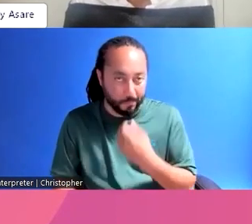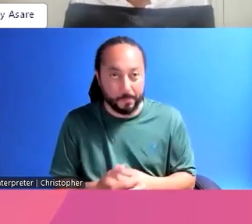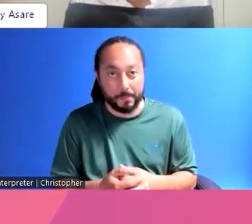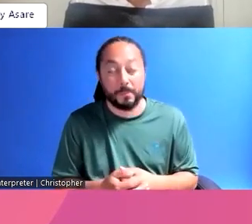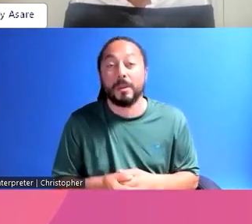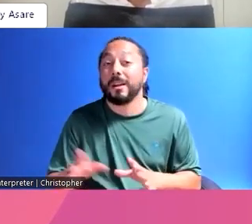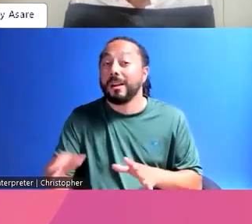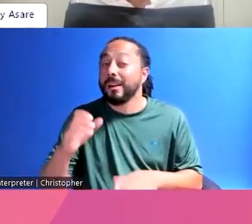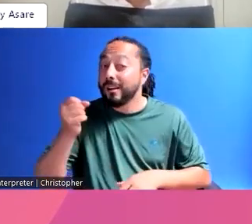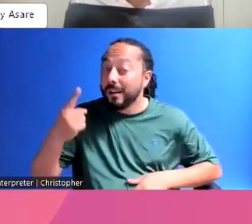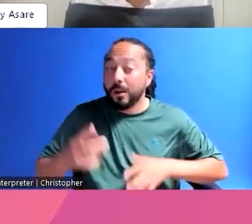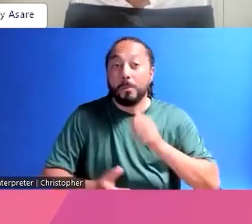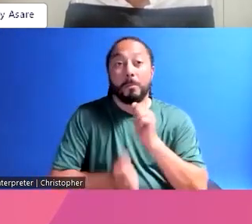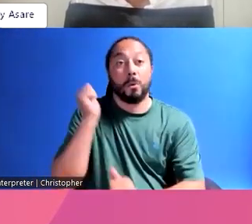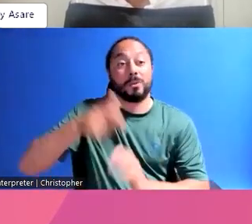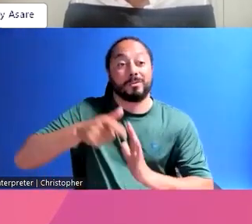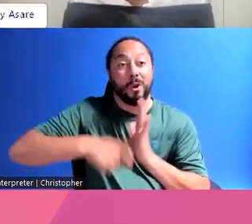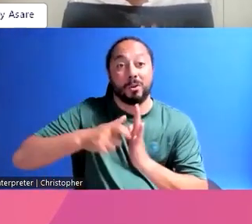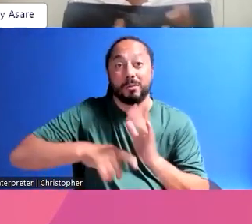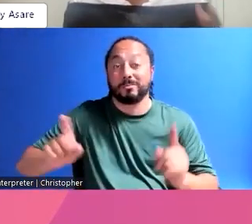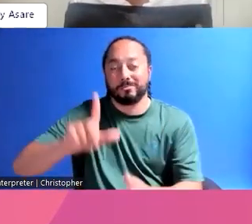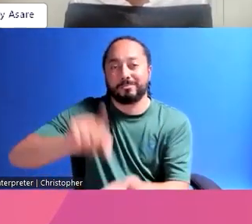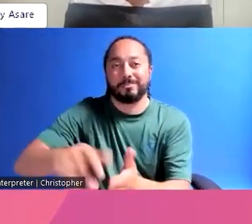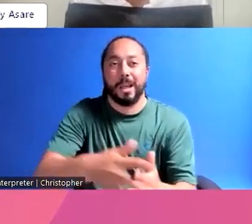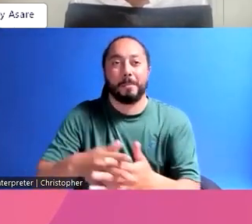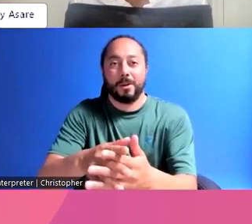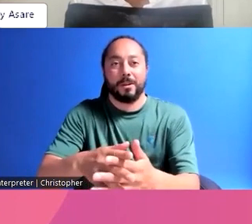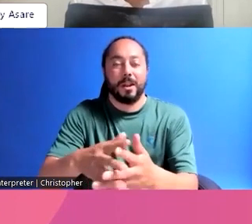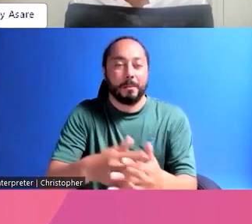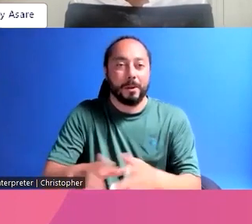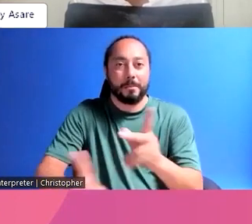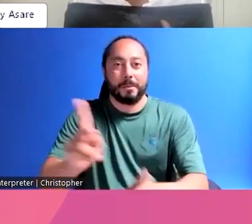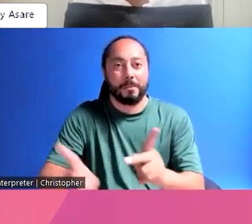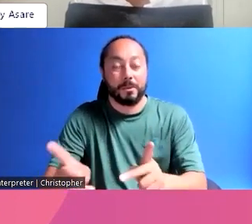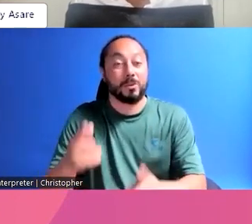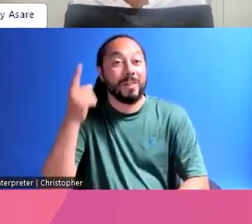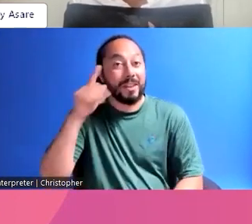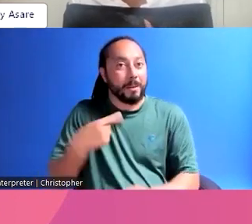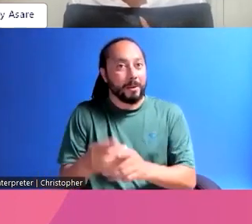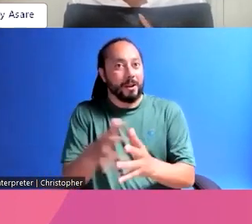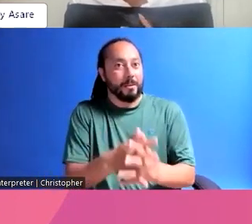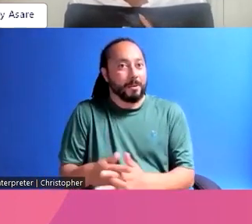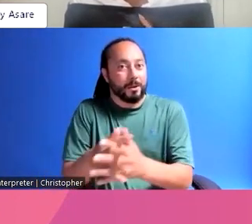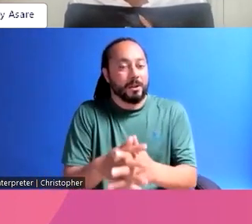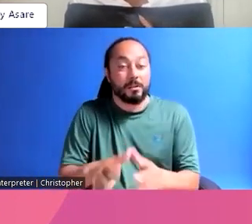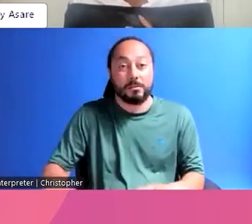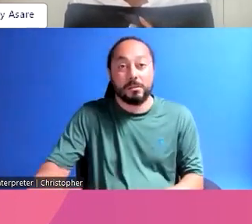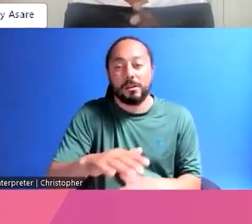in America and the States and involved American population. We can think about the States and how the laws and the